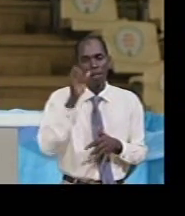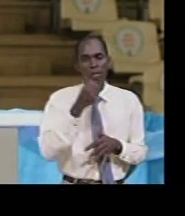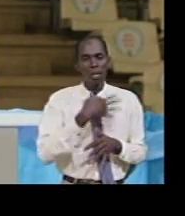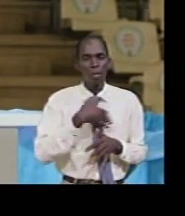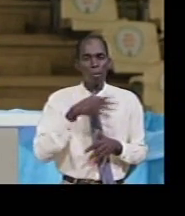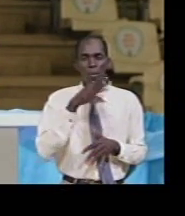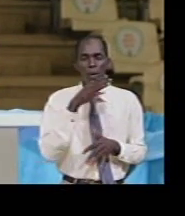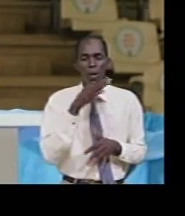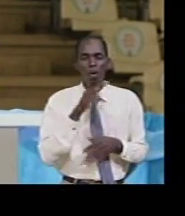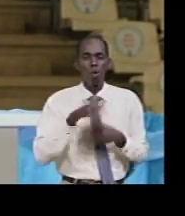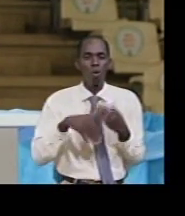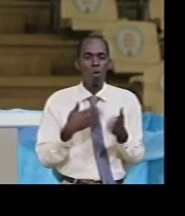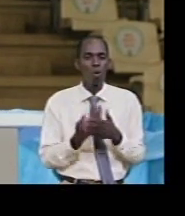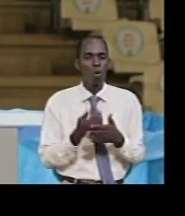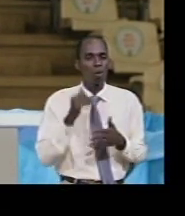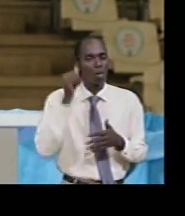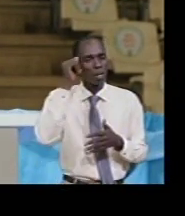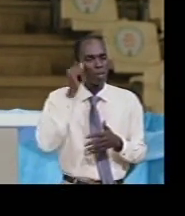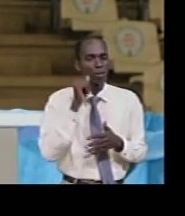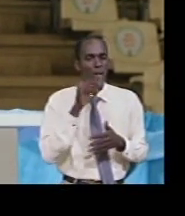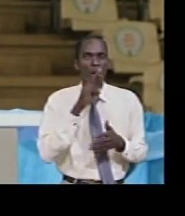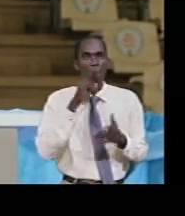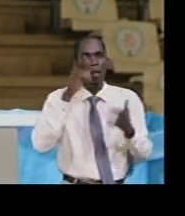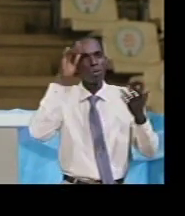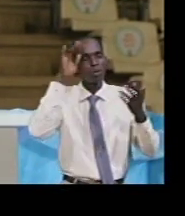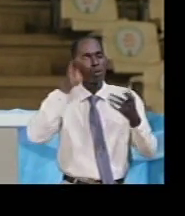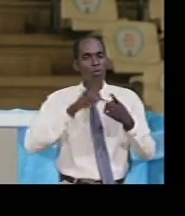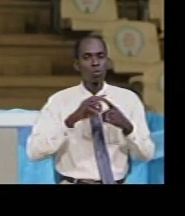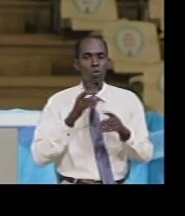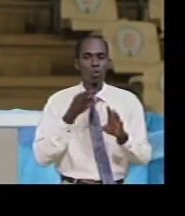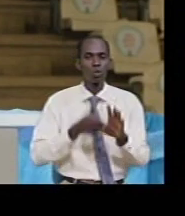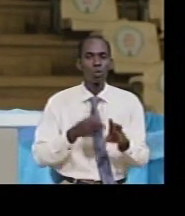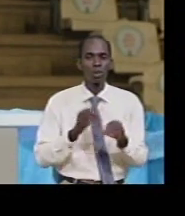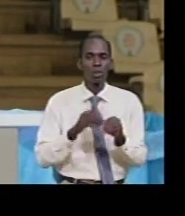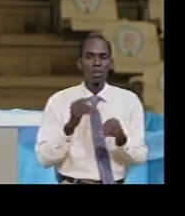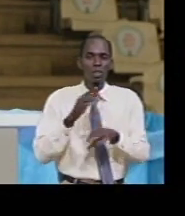morning by 7:30, we start with the